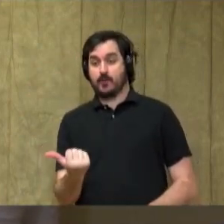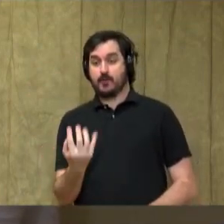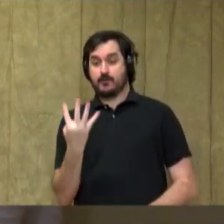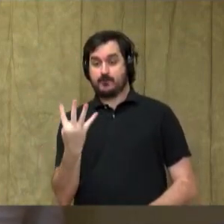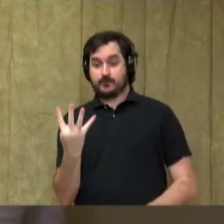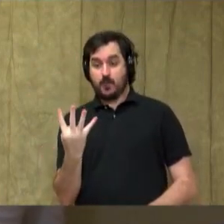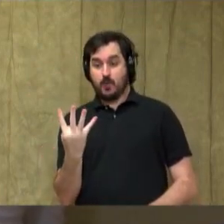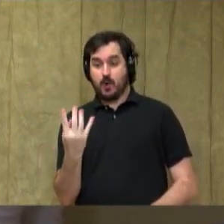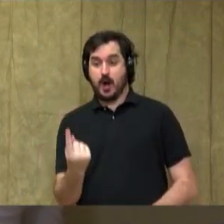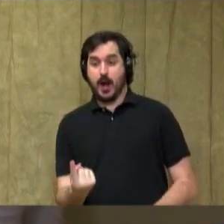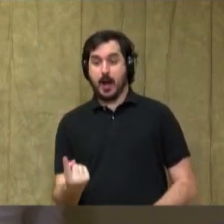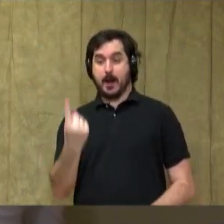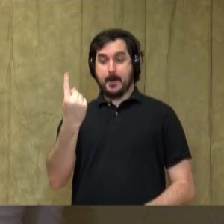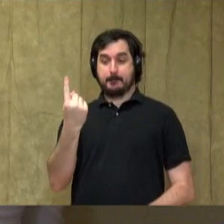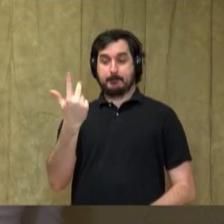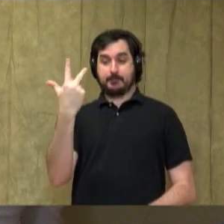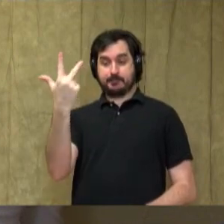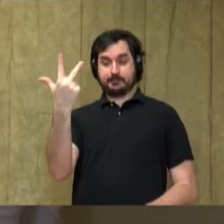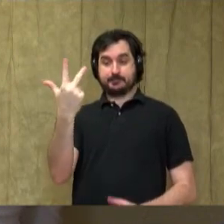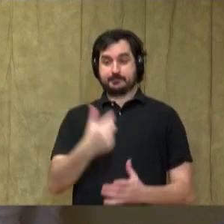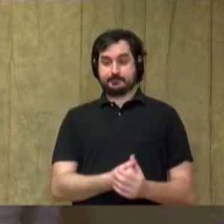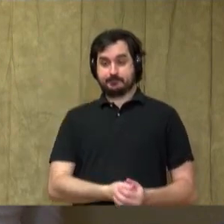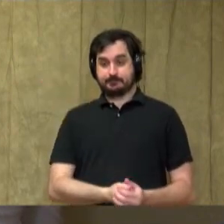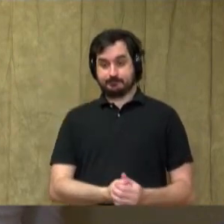4, up 3.